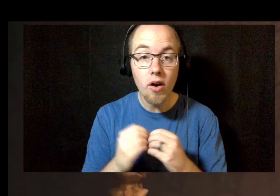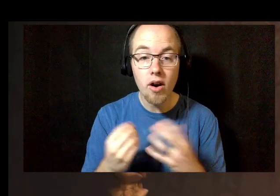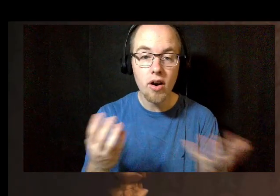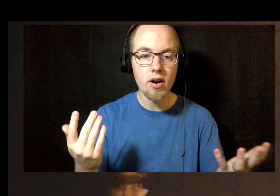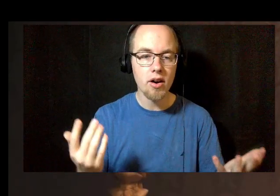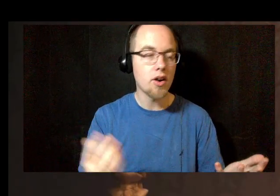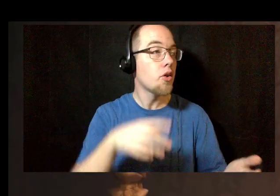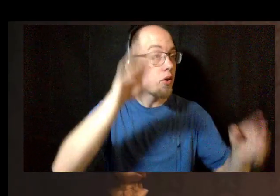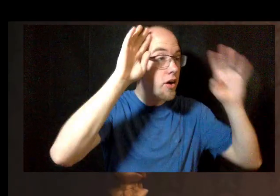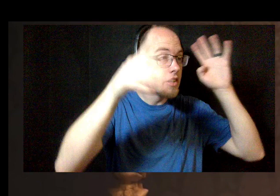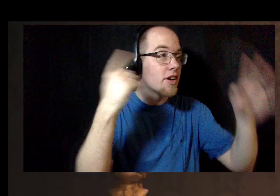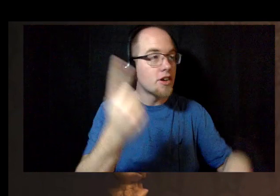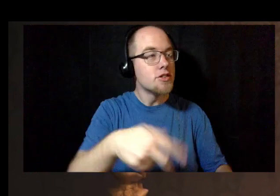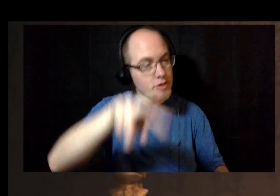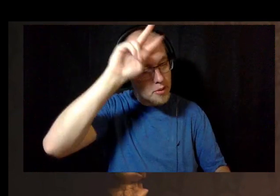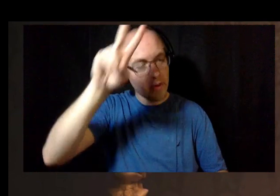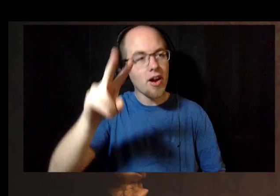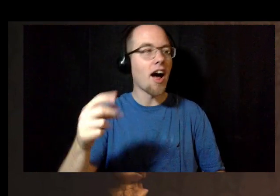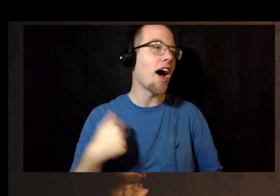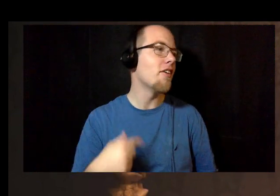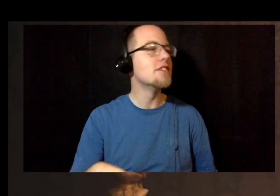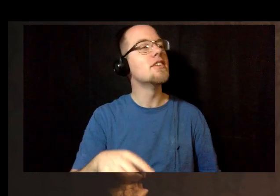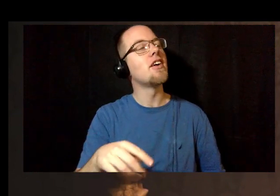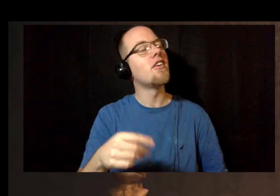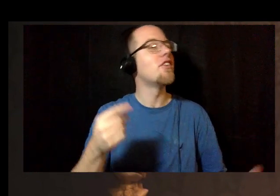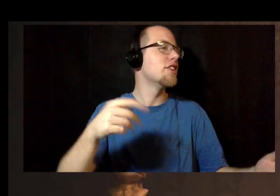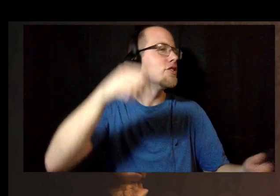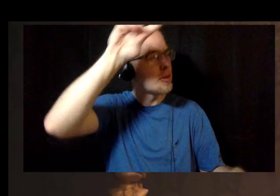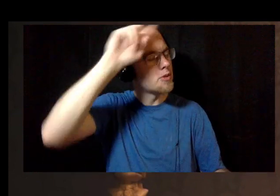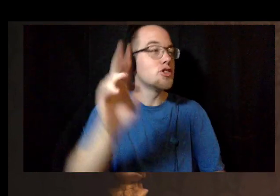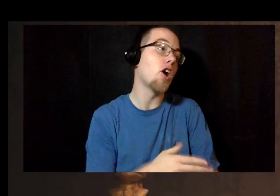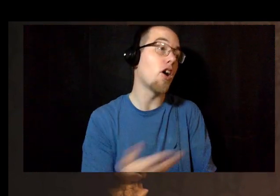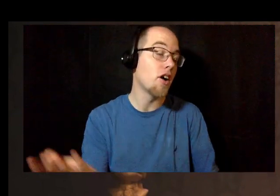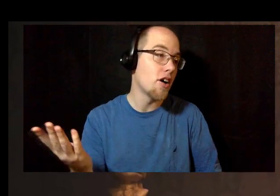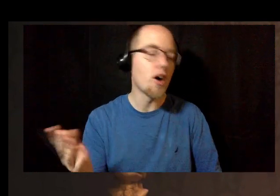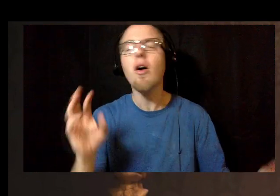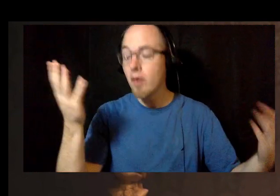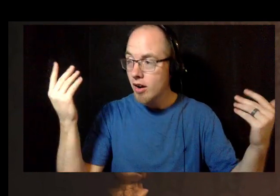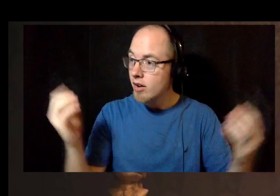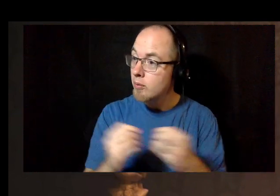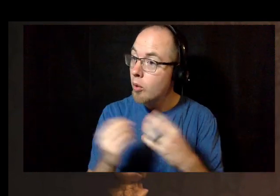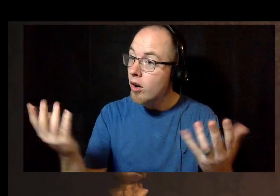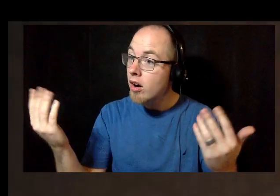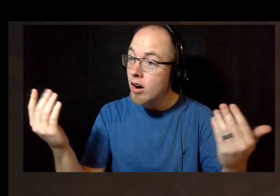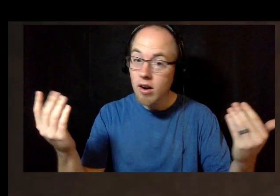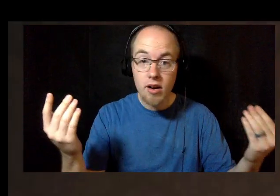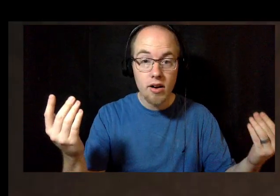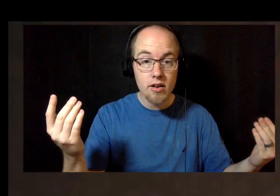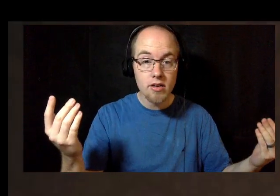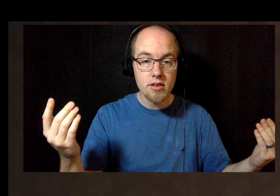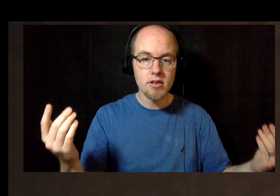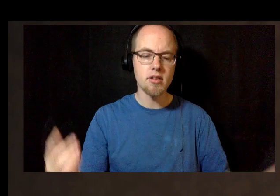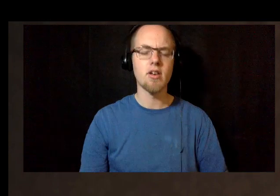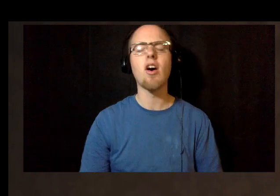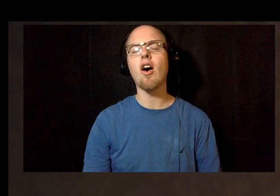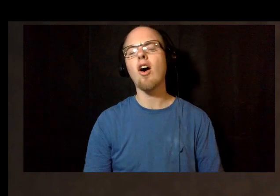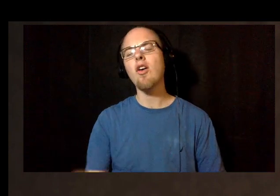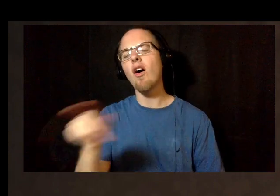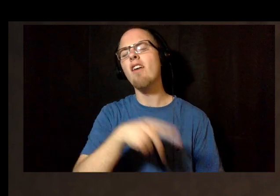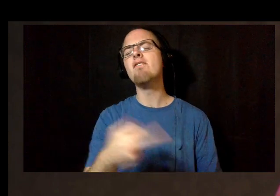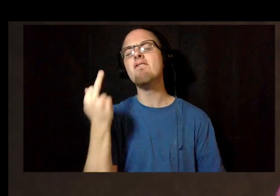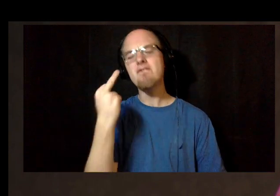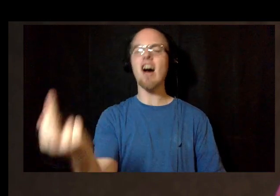If you come up with something stupid, I'll sing a dumb song about it. What else? What is it? Oh, you people are